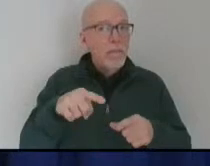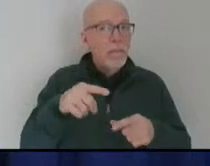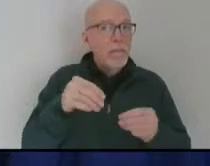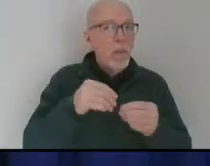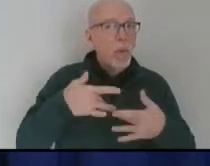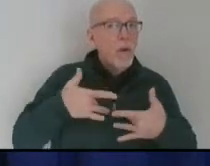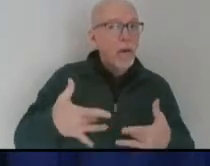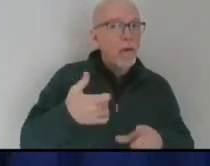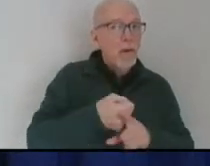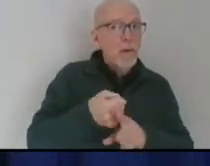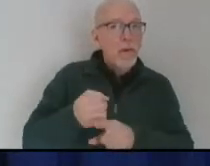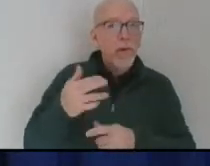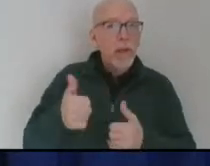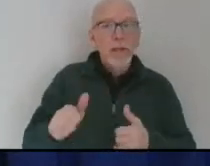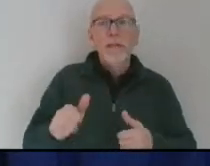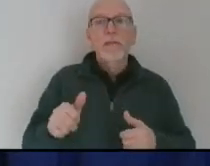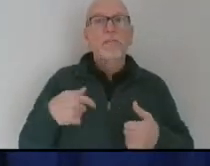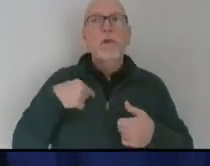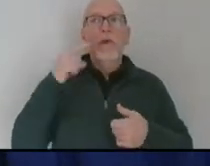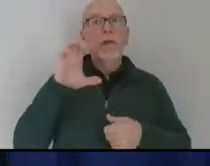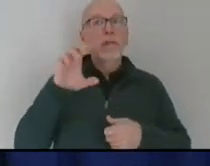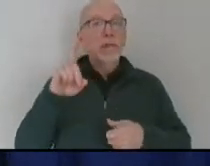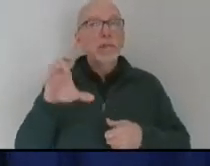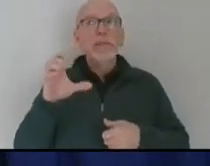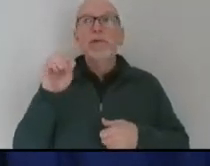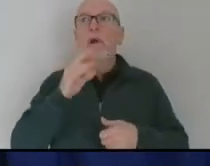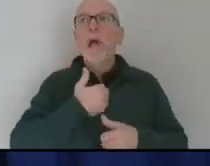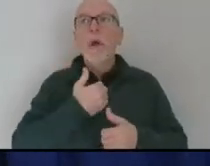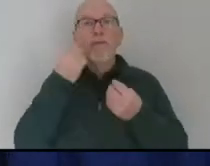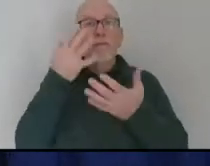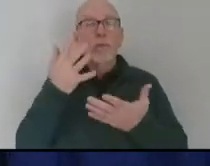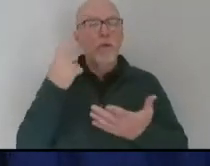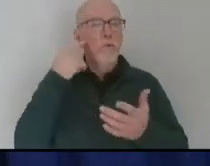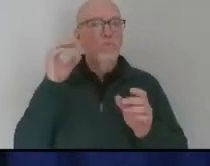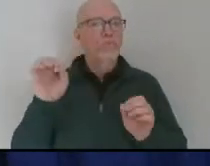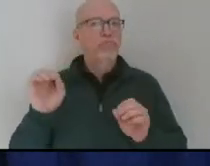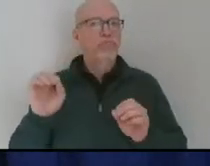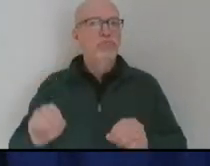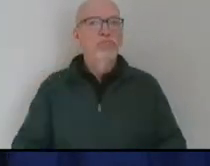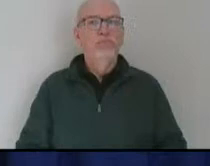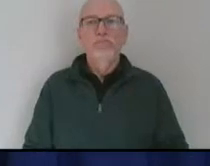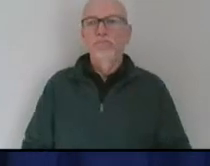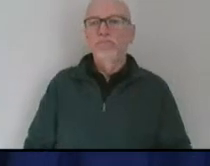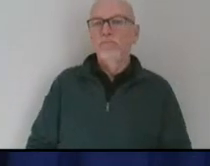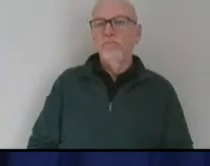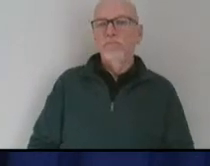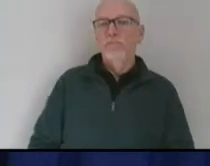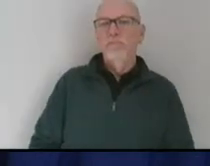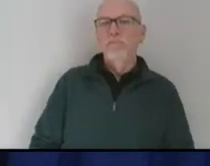the CDC or in the literature that we often review with this.